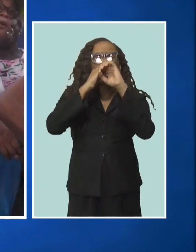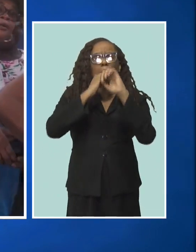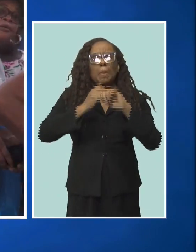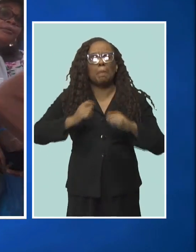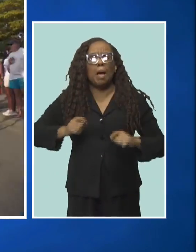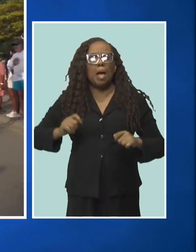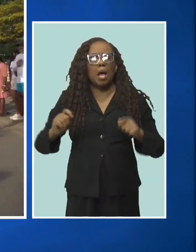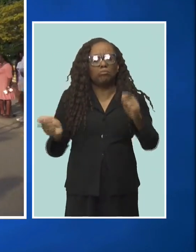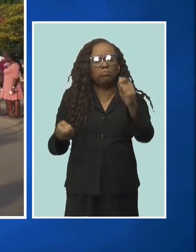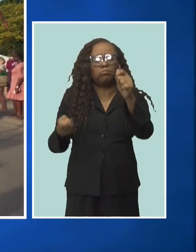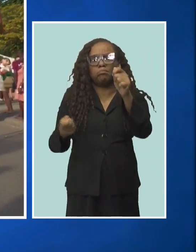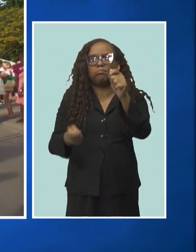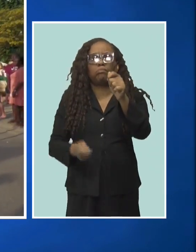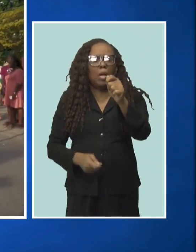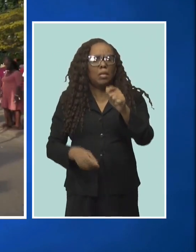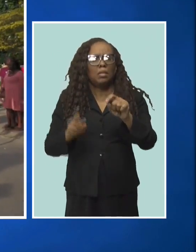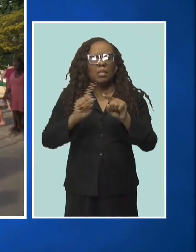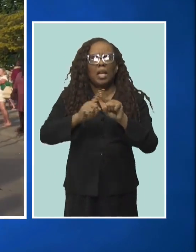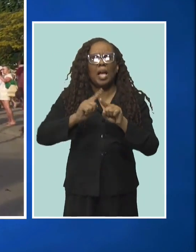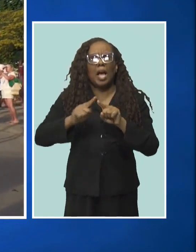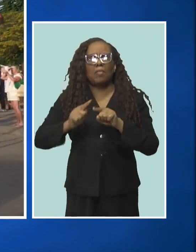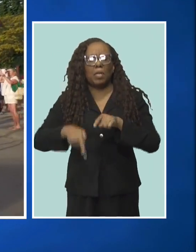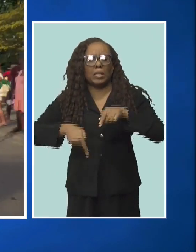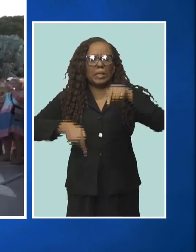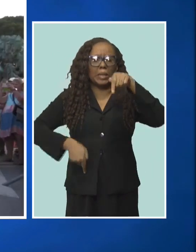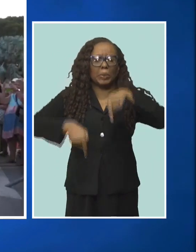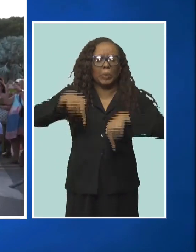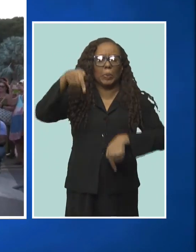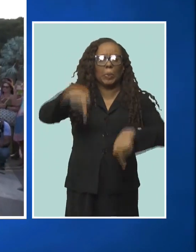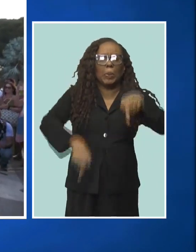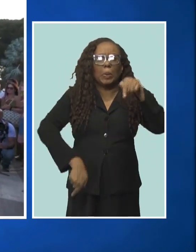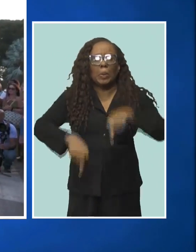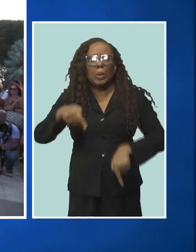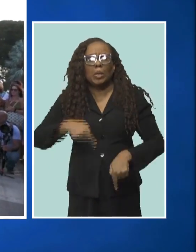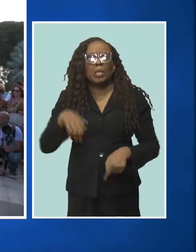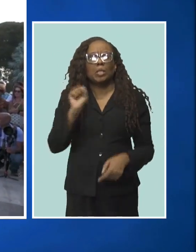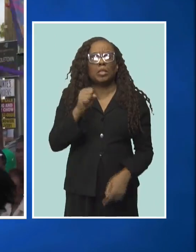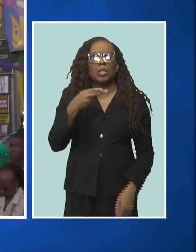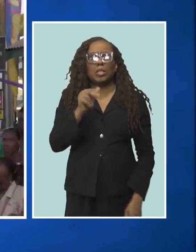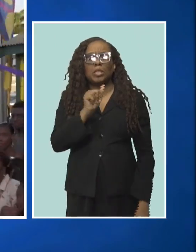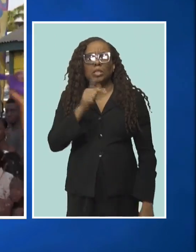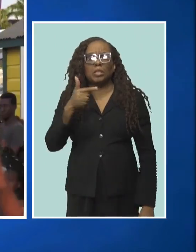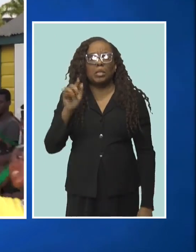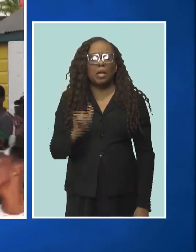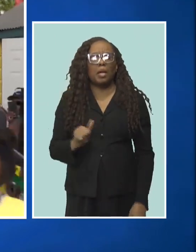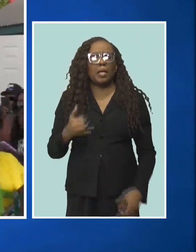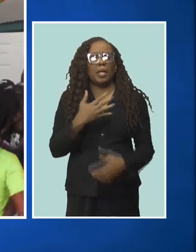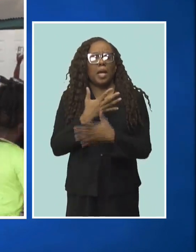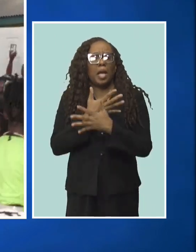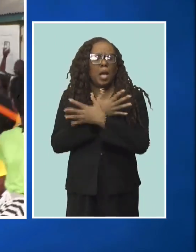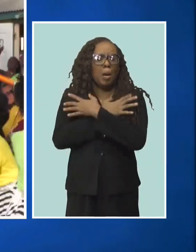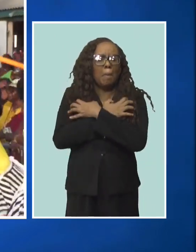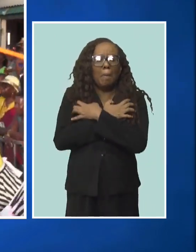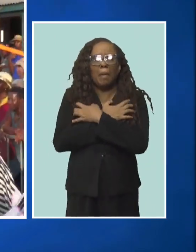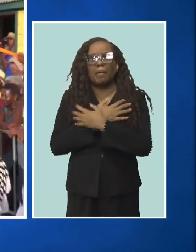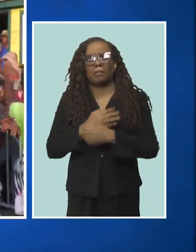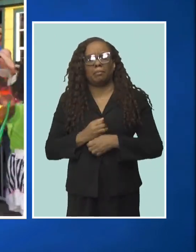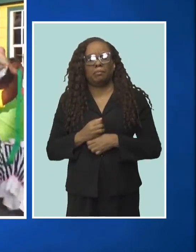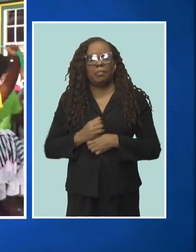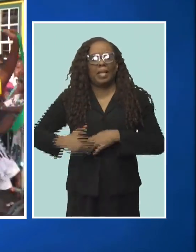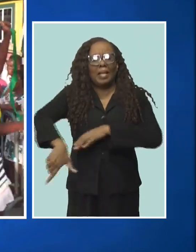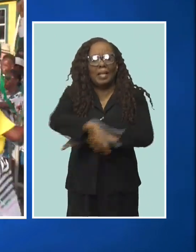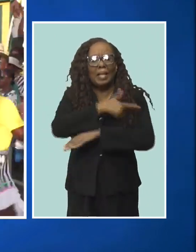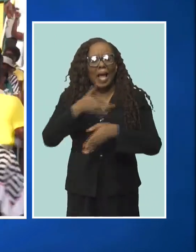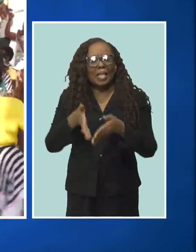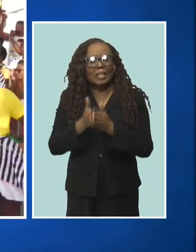still going. So you get the stilt walkers, you get the shaggy beards, you get people displaying the landscape. that's something that people look